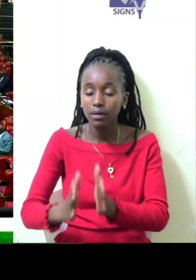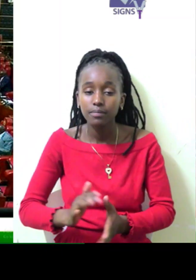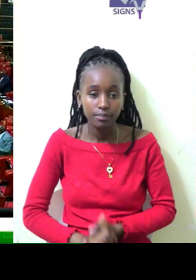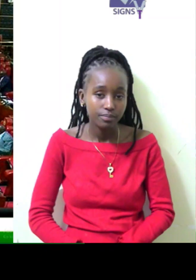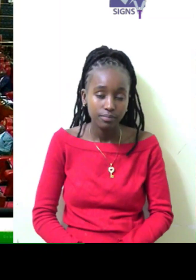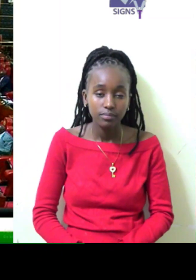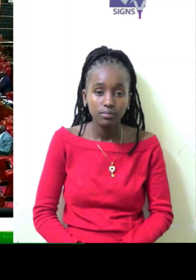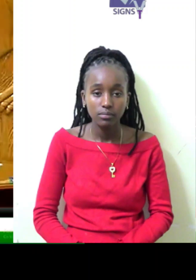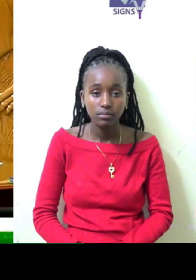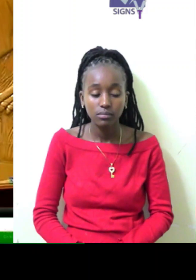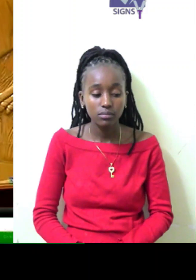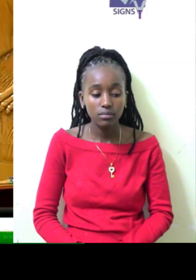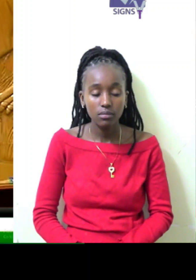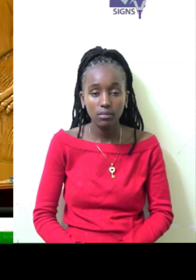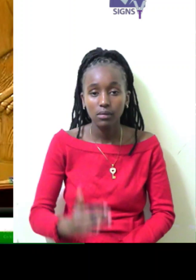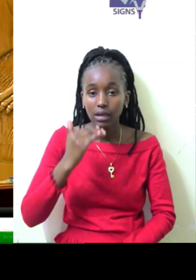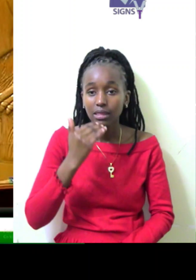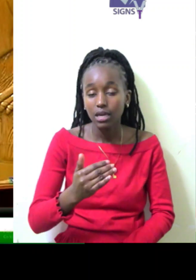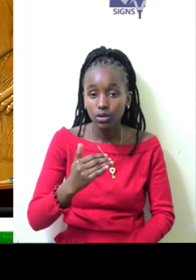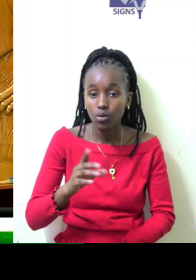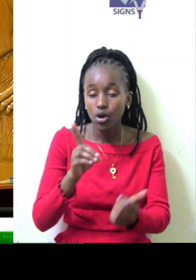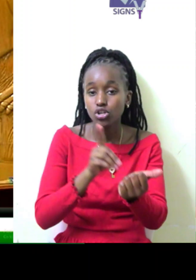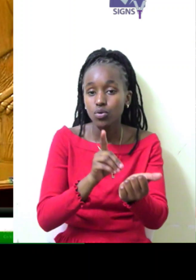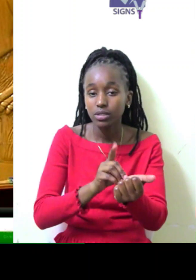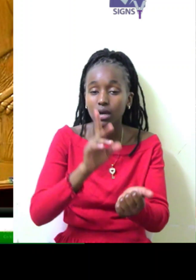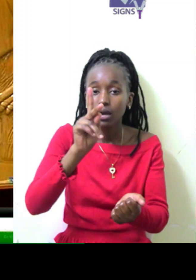Thank you, Dr. Kosgei.